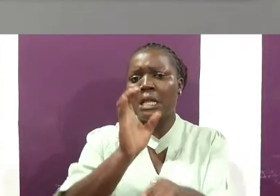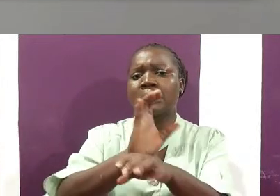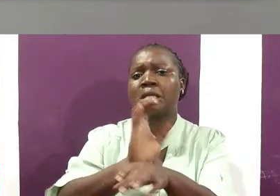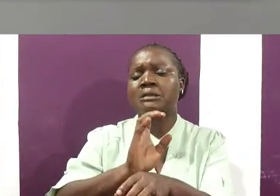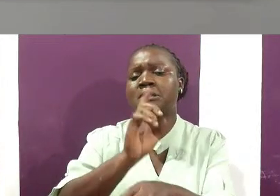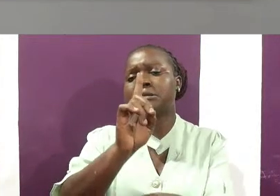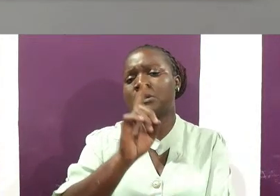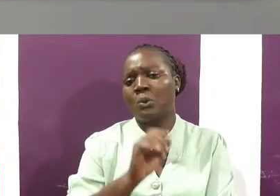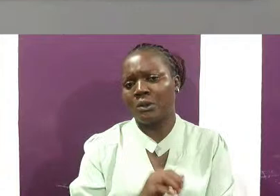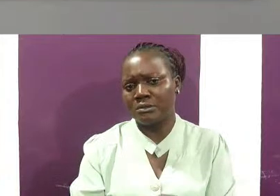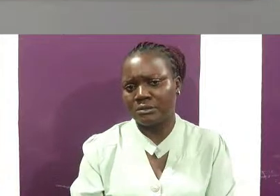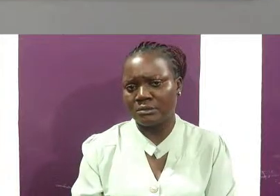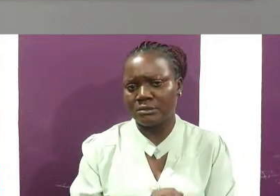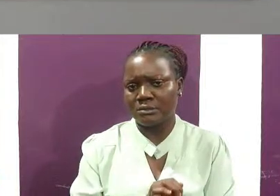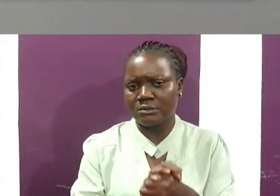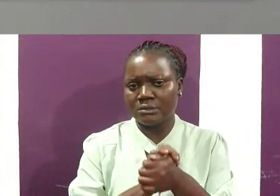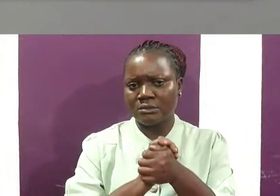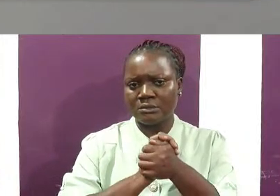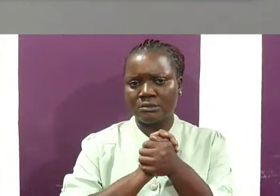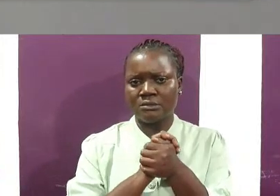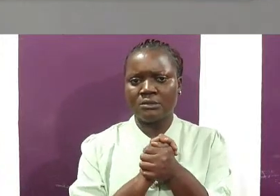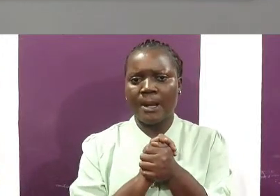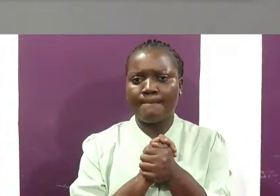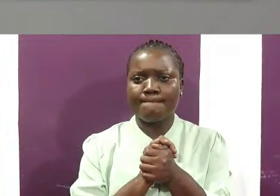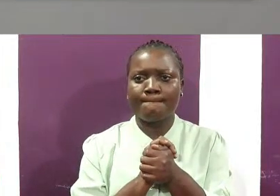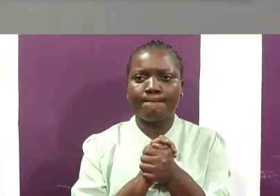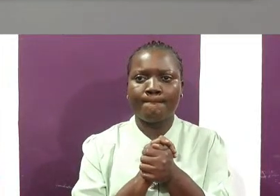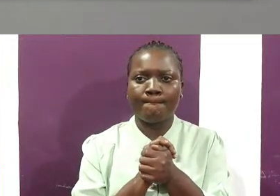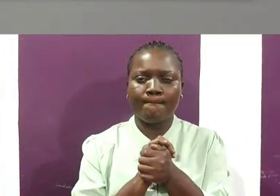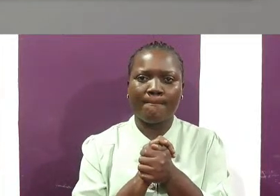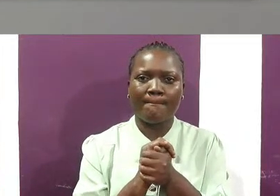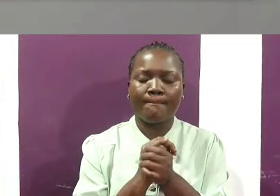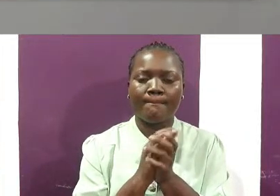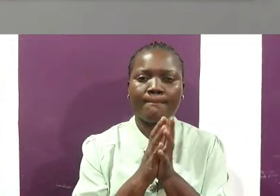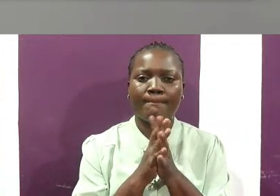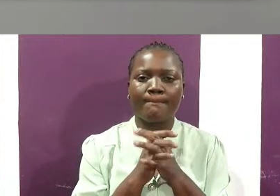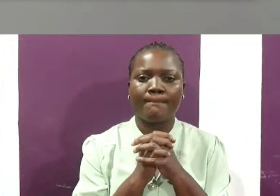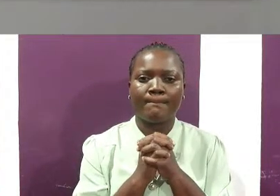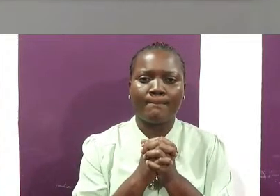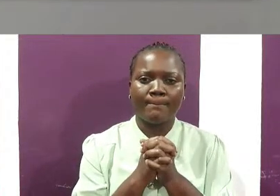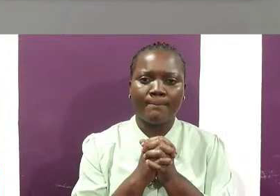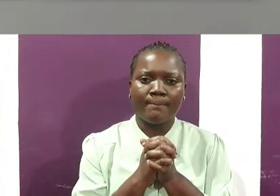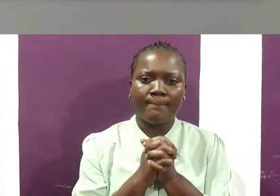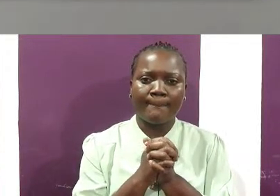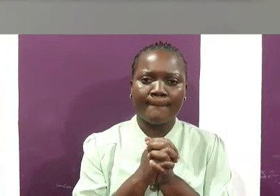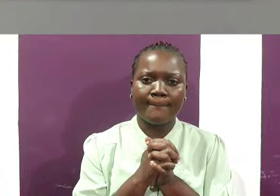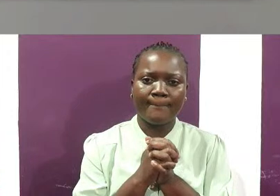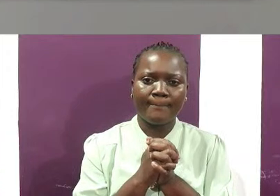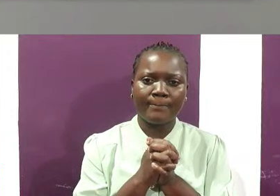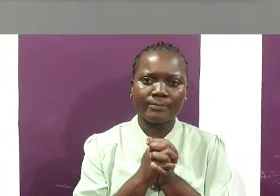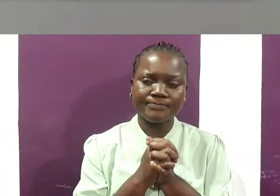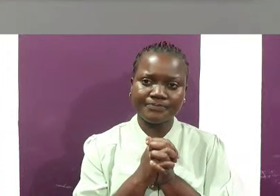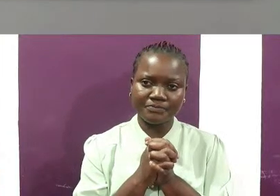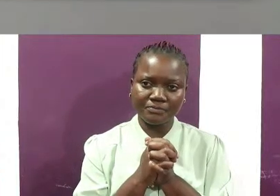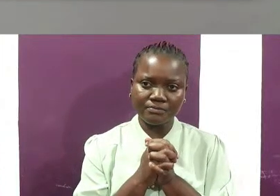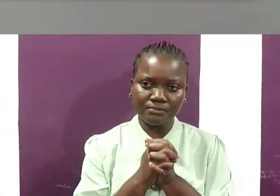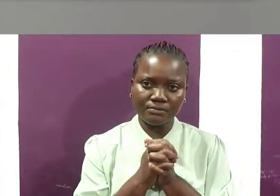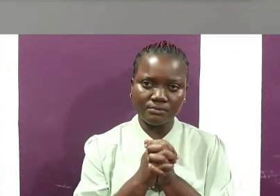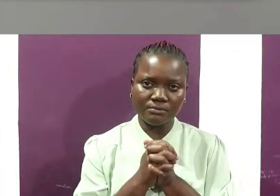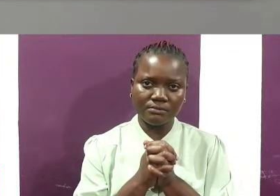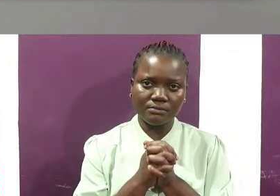Paul told those in Galatia that there has been a departure from the gospel and that there was only one